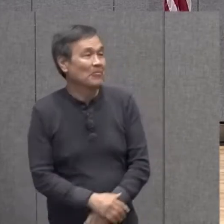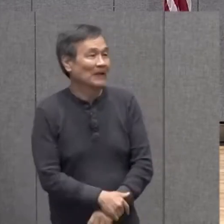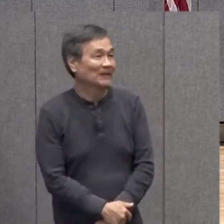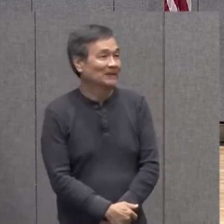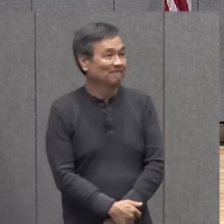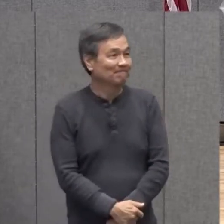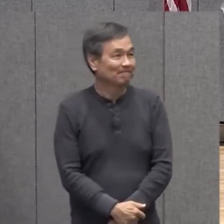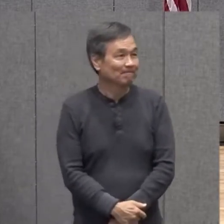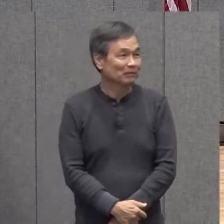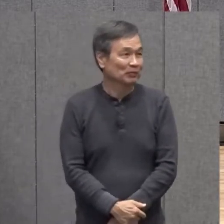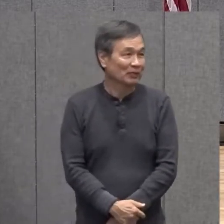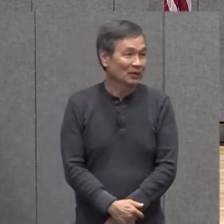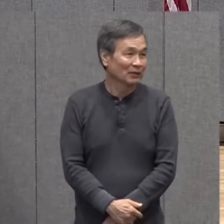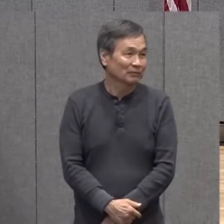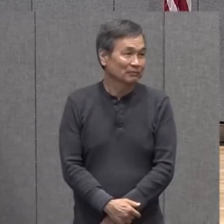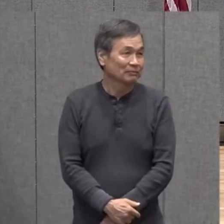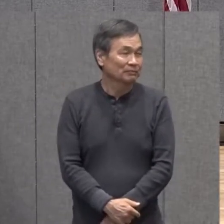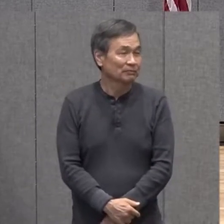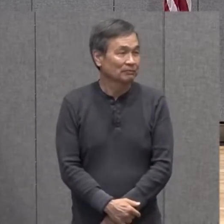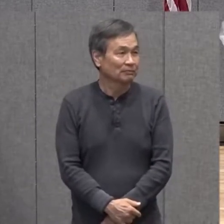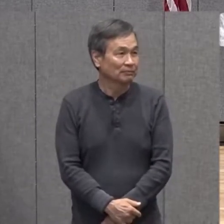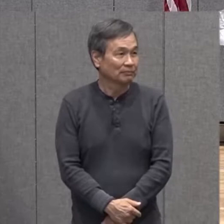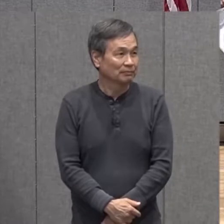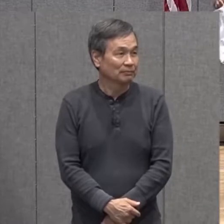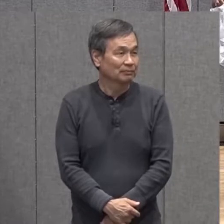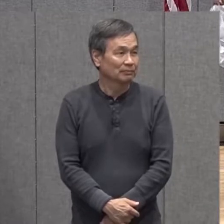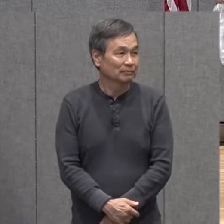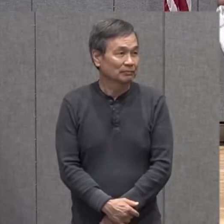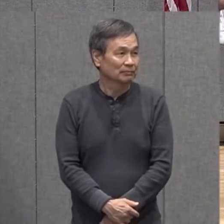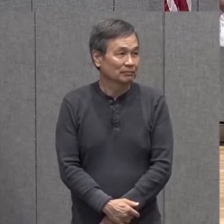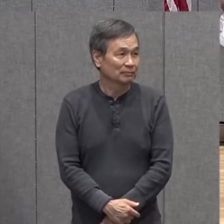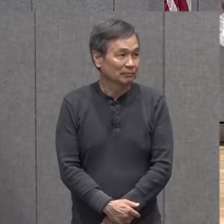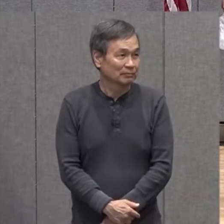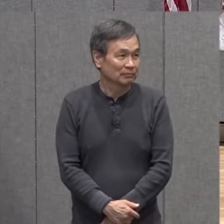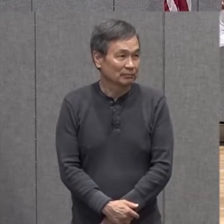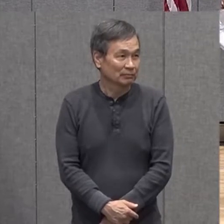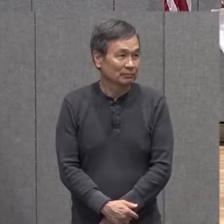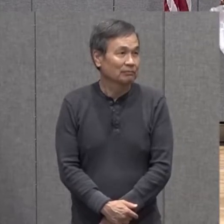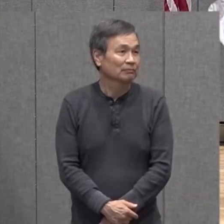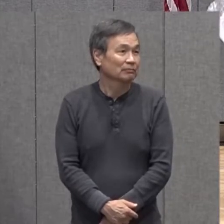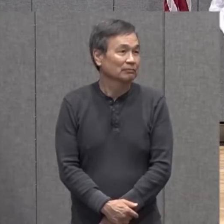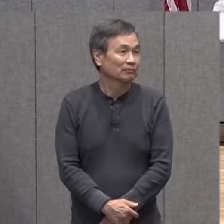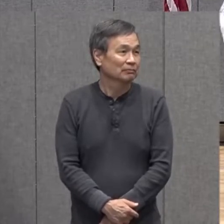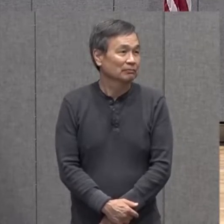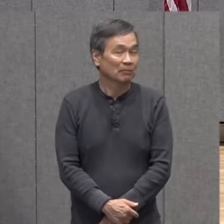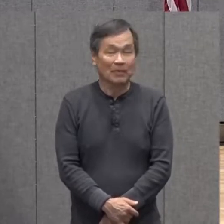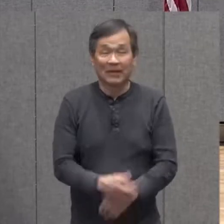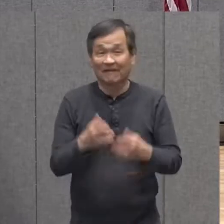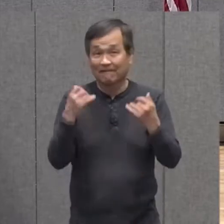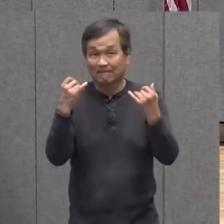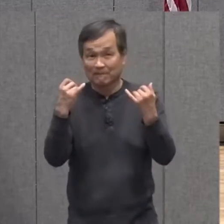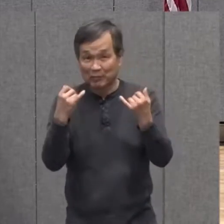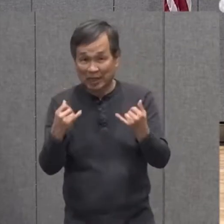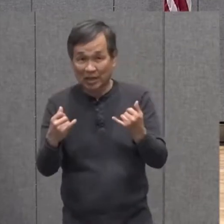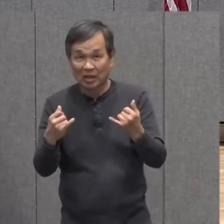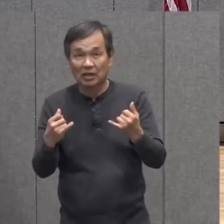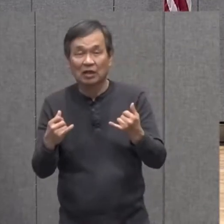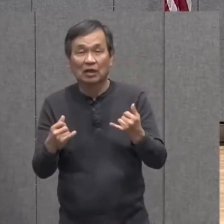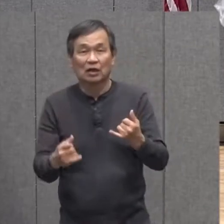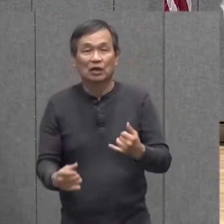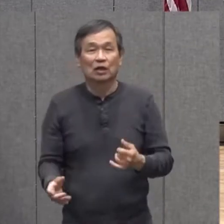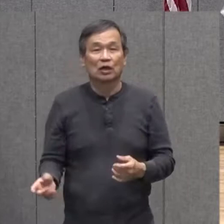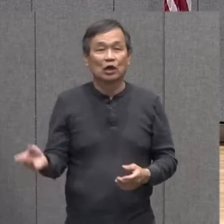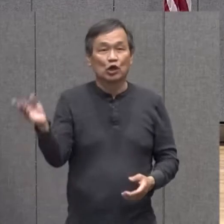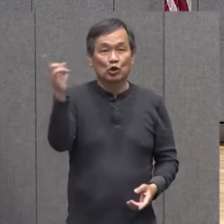que tenemos. Cuando lleguemos a 3, ahí sí ya va a ser malabarismo o cuando lo hagamos con una mano. So we're going to do something called cross,